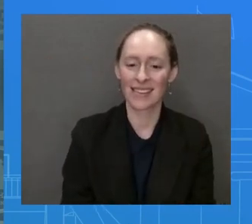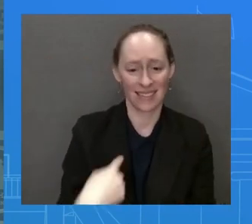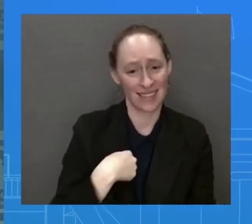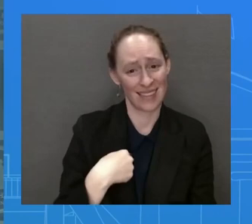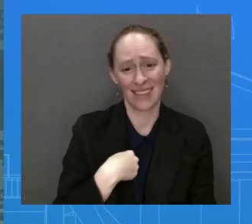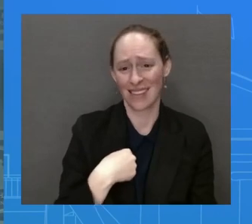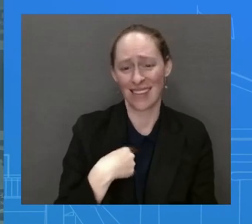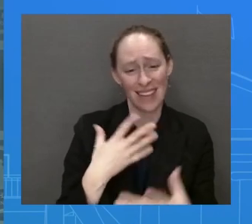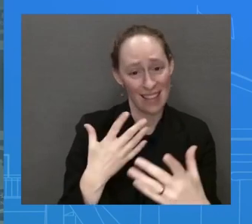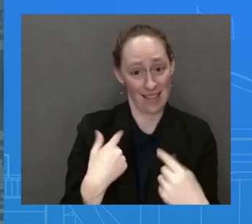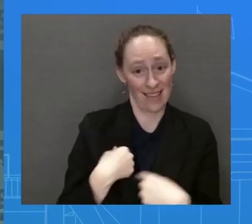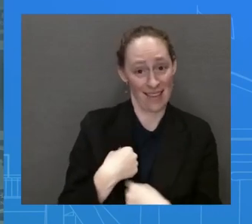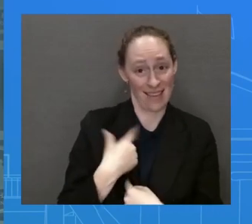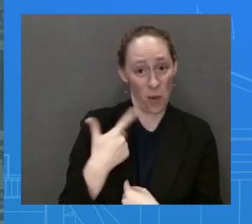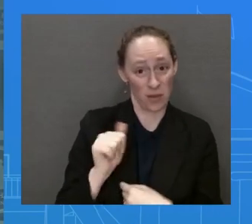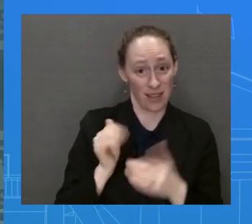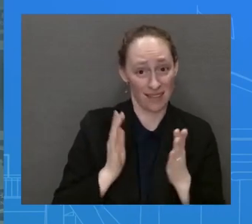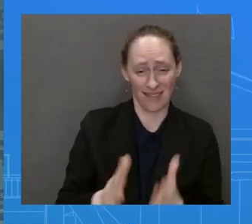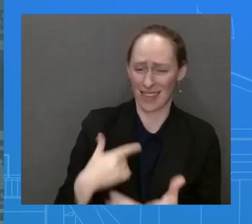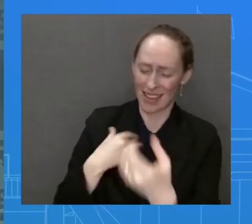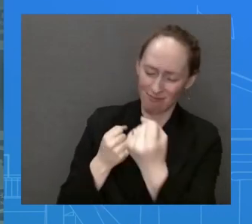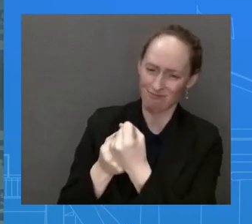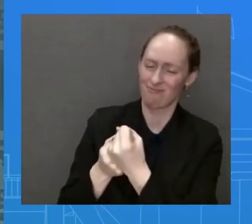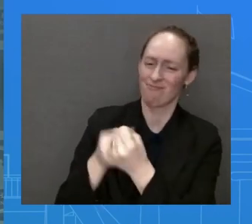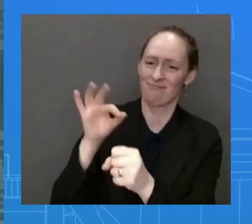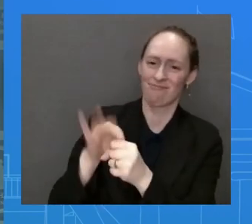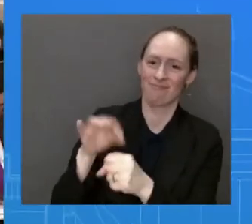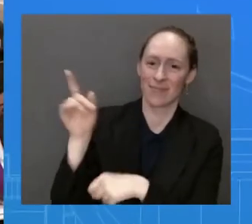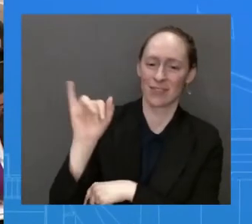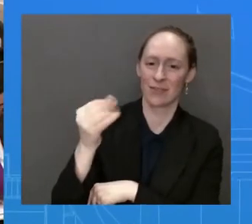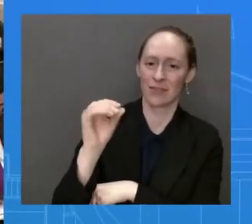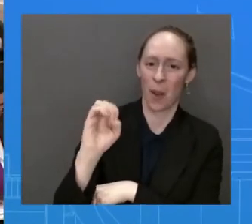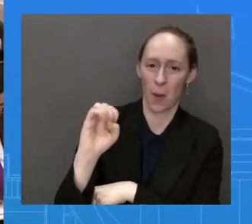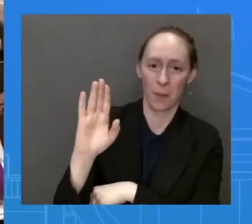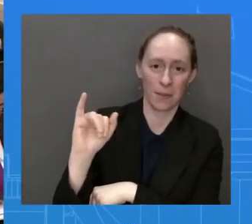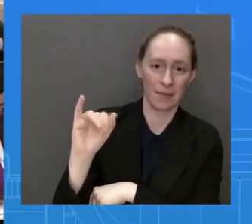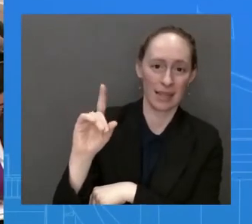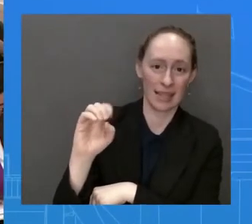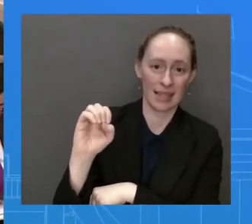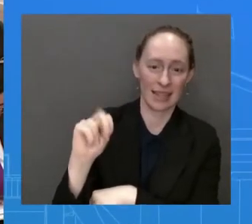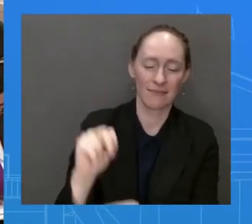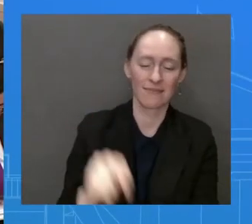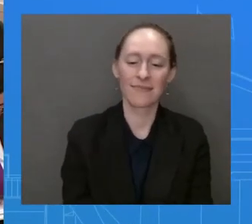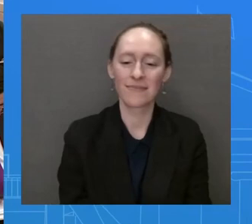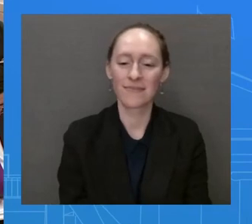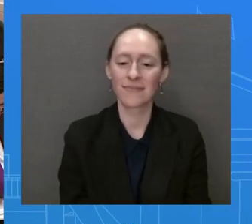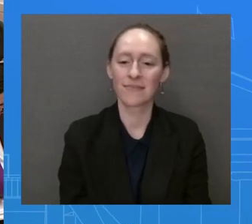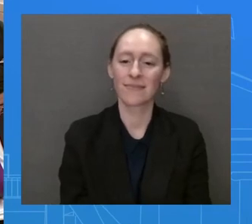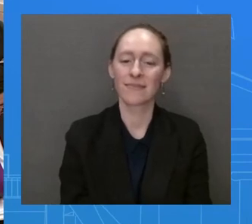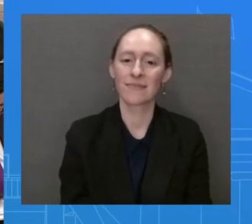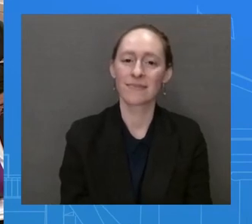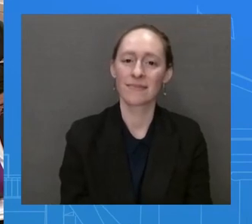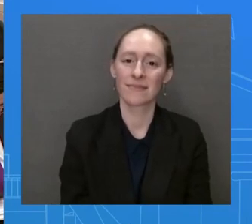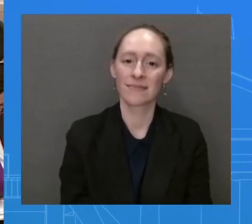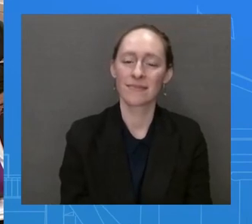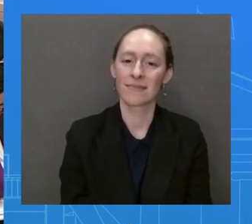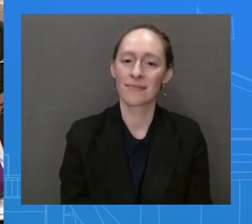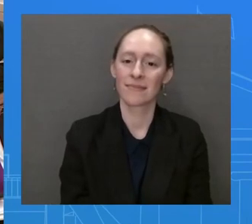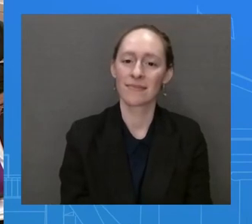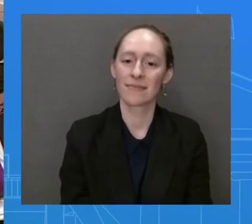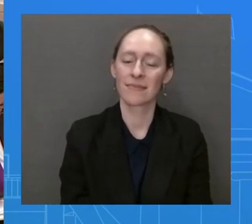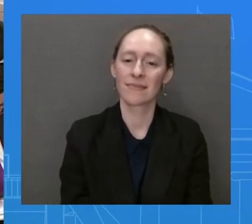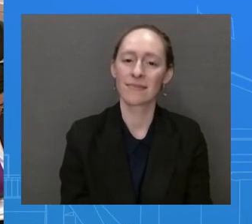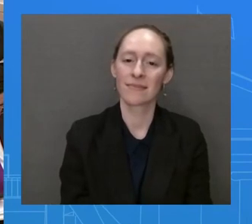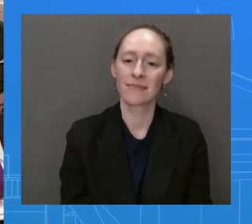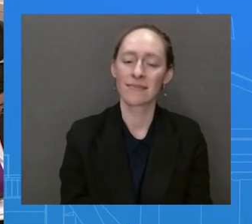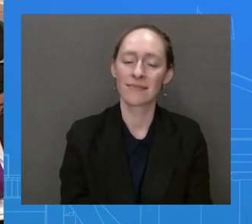couple of questions. First, whether it be on Monday or on Sunday when he's at Ebenezer, is he going to be meeting with